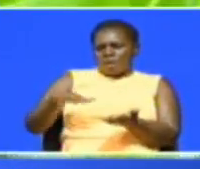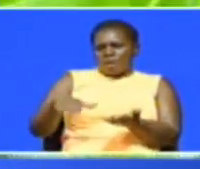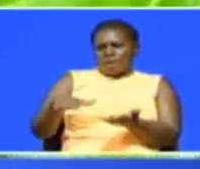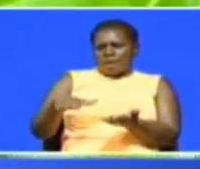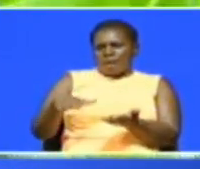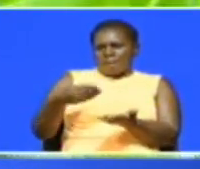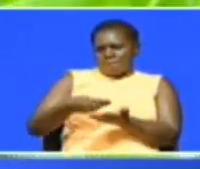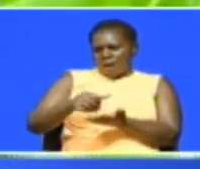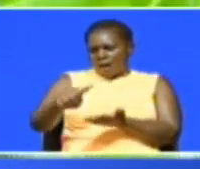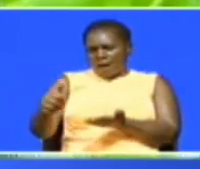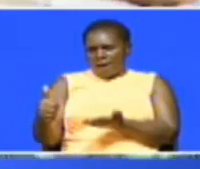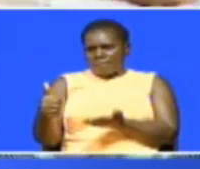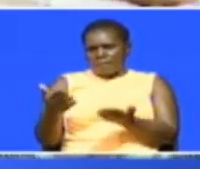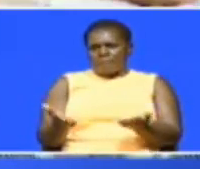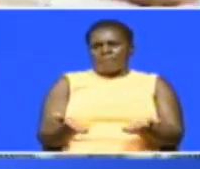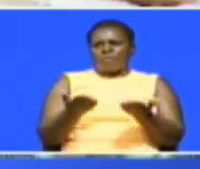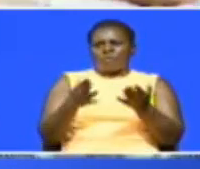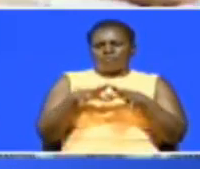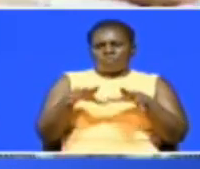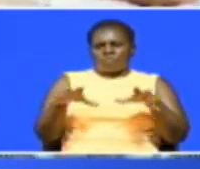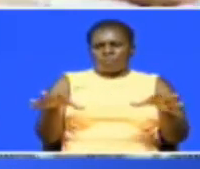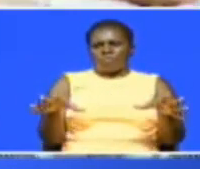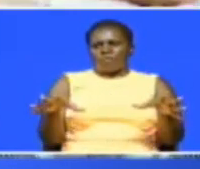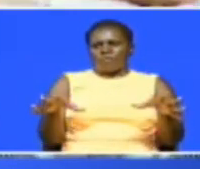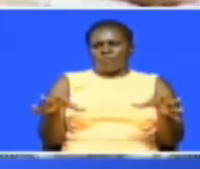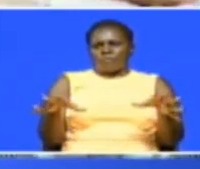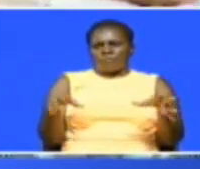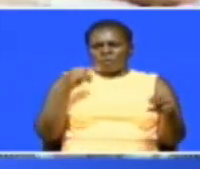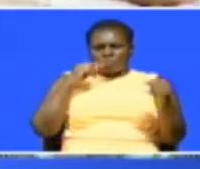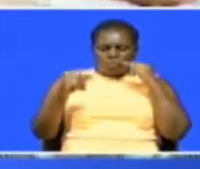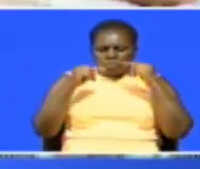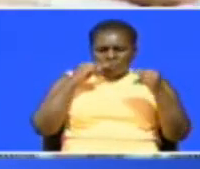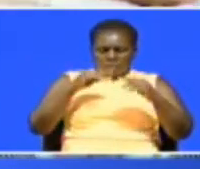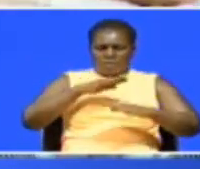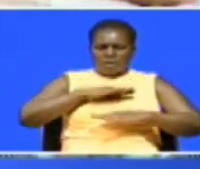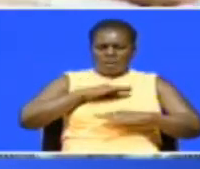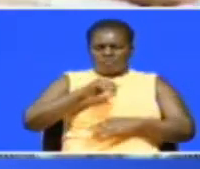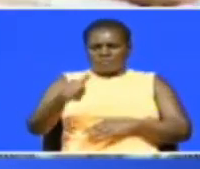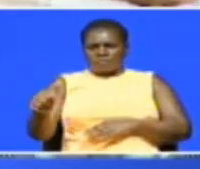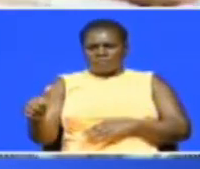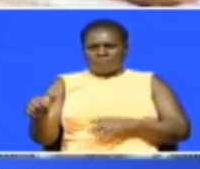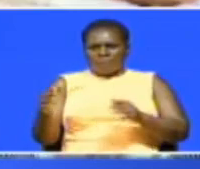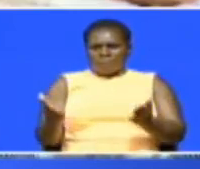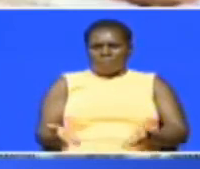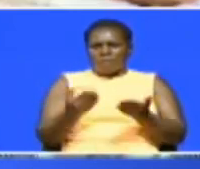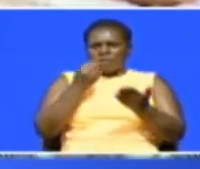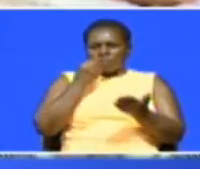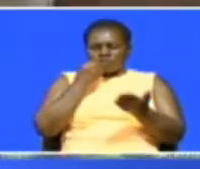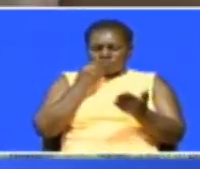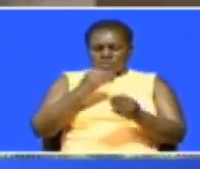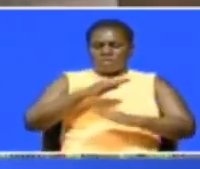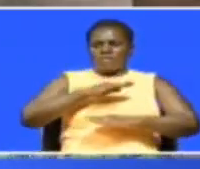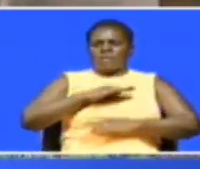if you have to buy others, so that you improve your diversity. That will improve your nutrition security, and on the other hand, also you are improving your food